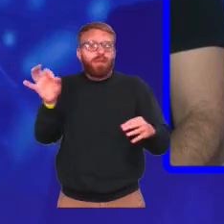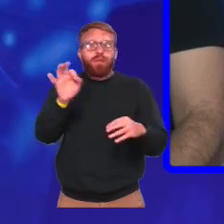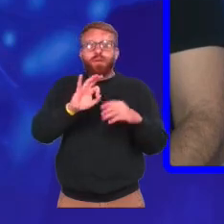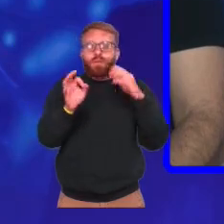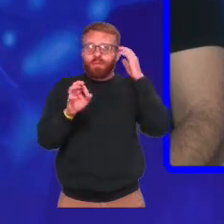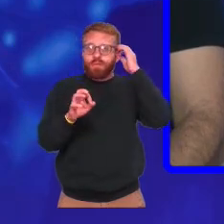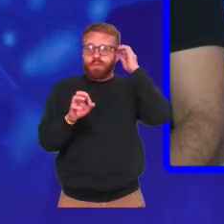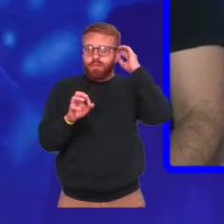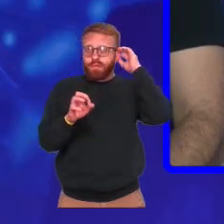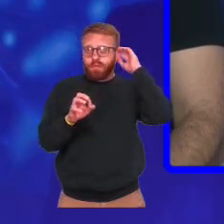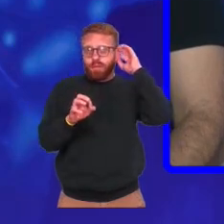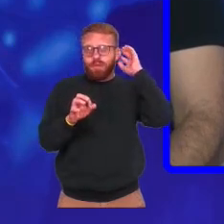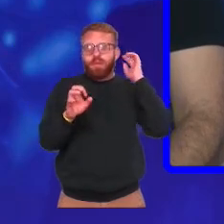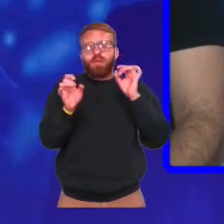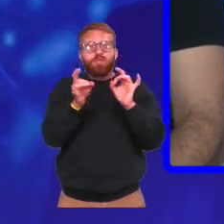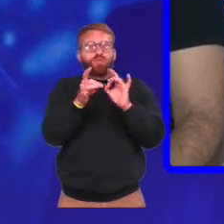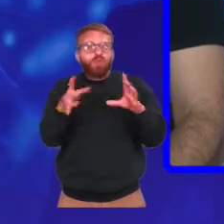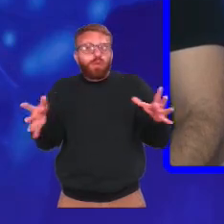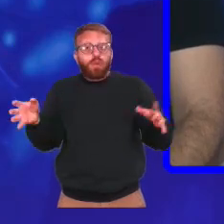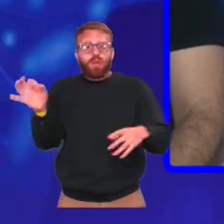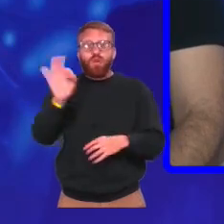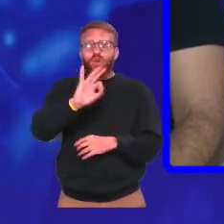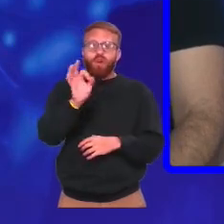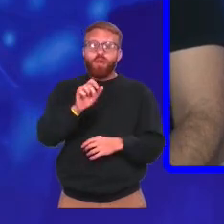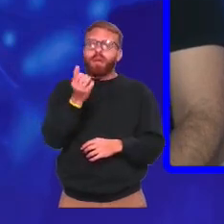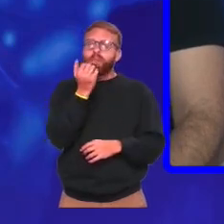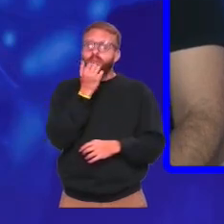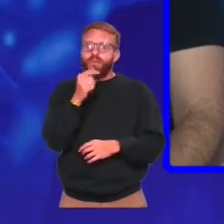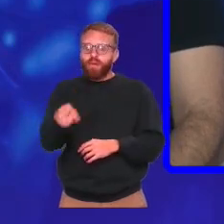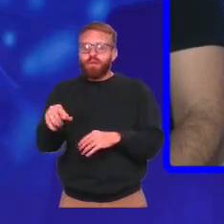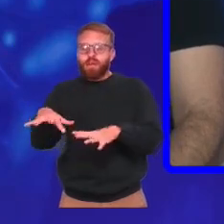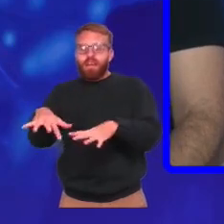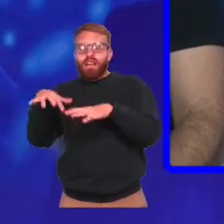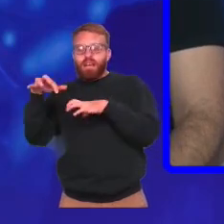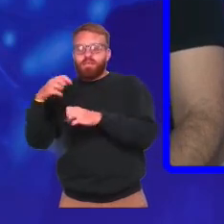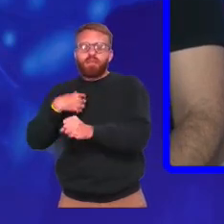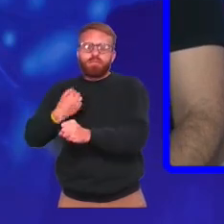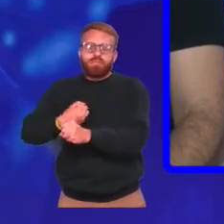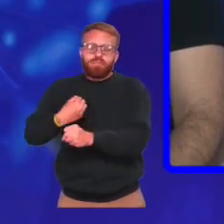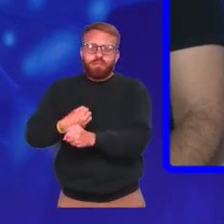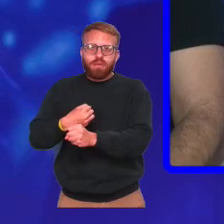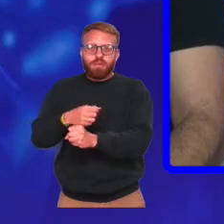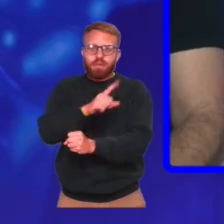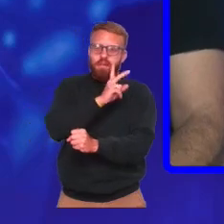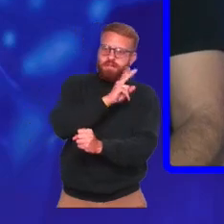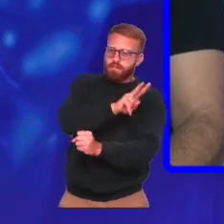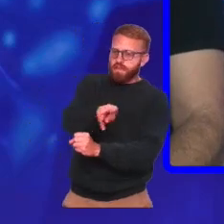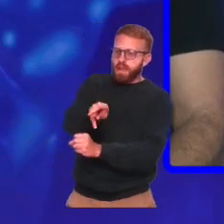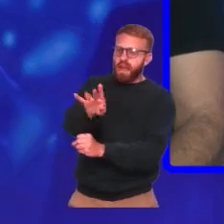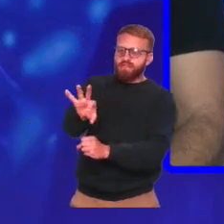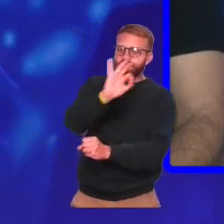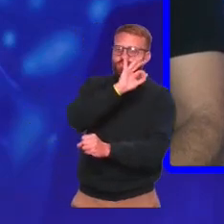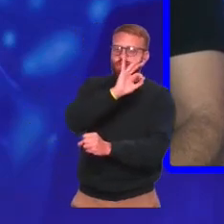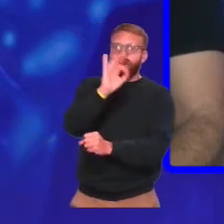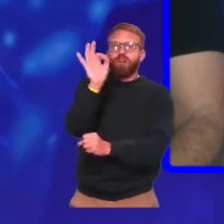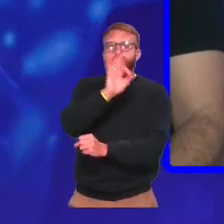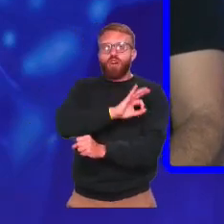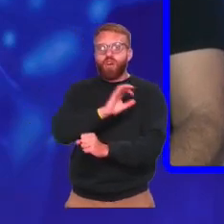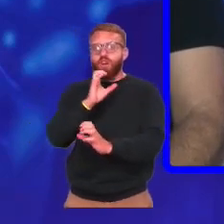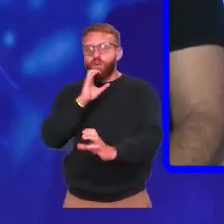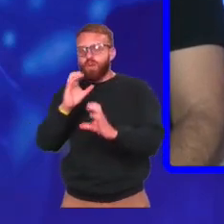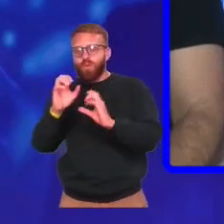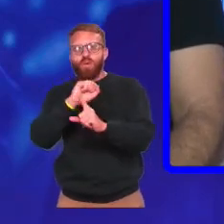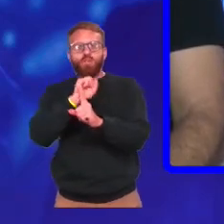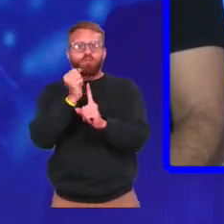networking event, someone remembers you, you know, like, you know, being good communicating with people. You know, but